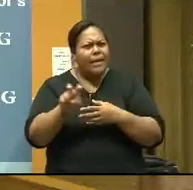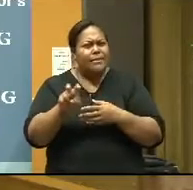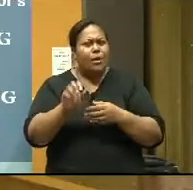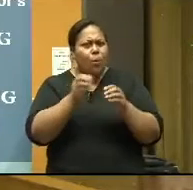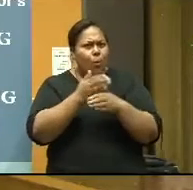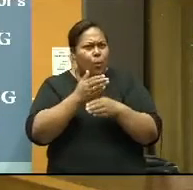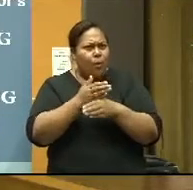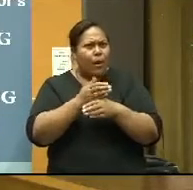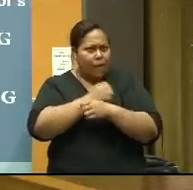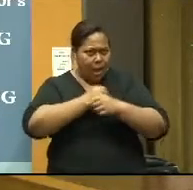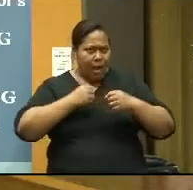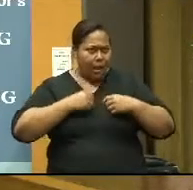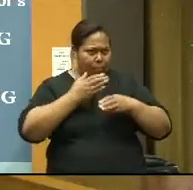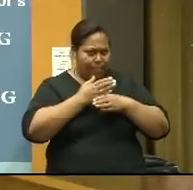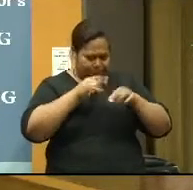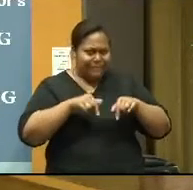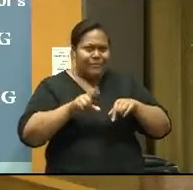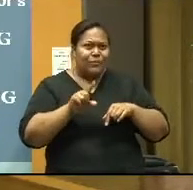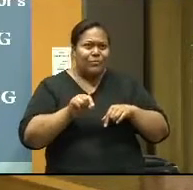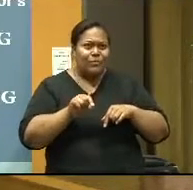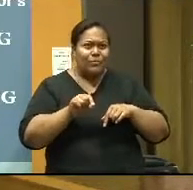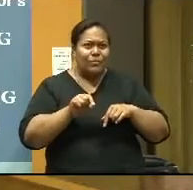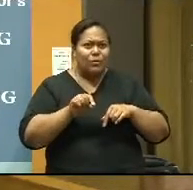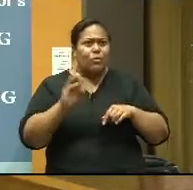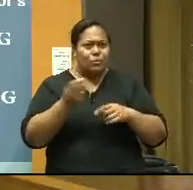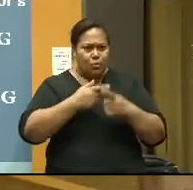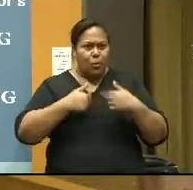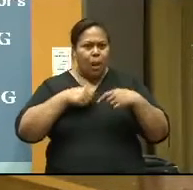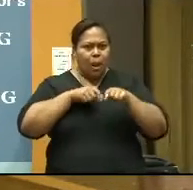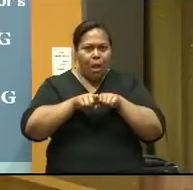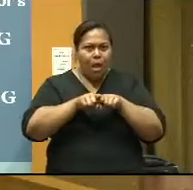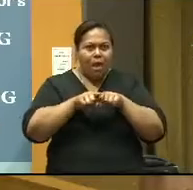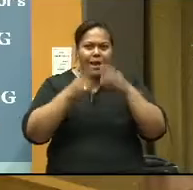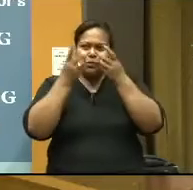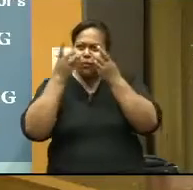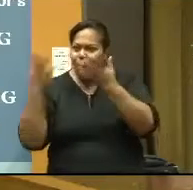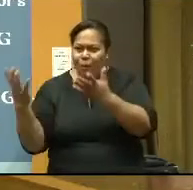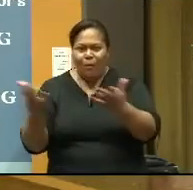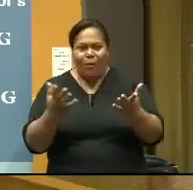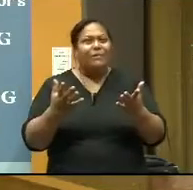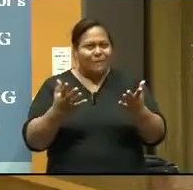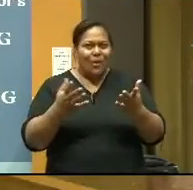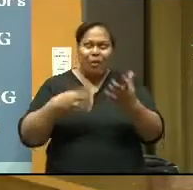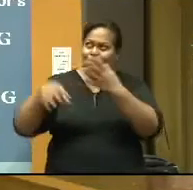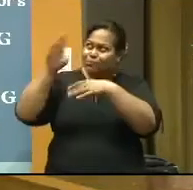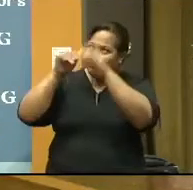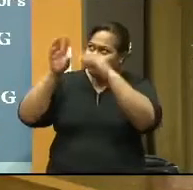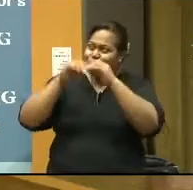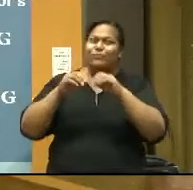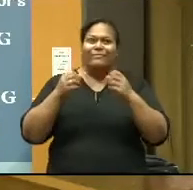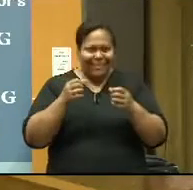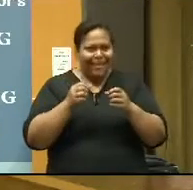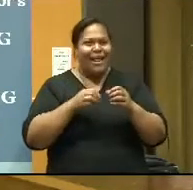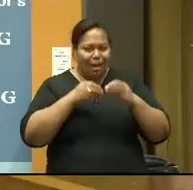work that our people were doing, so that we were learning, showcasing and learning from